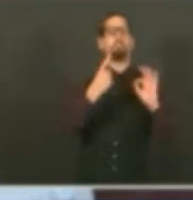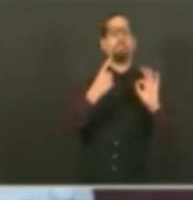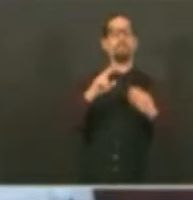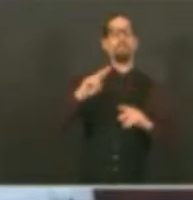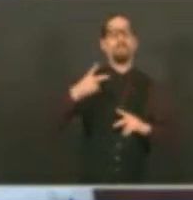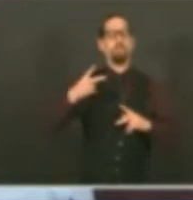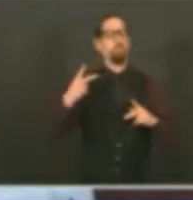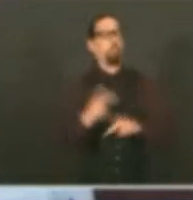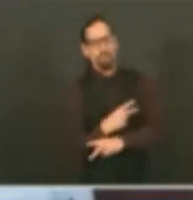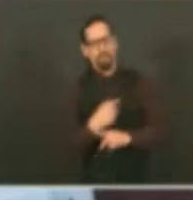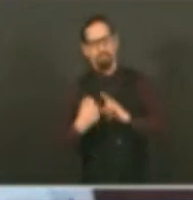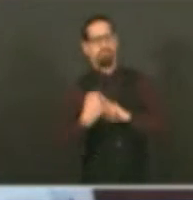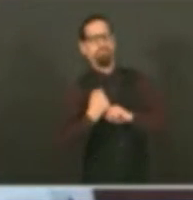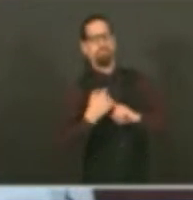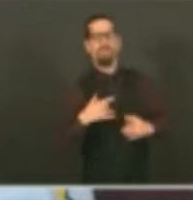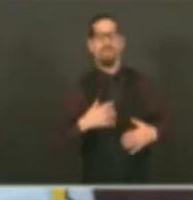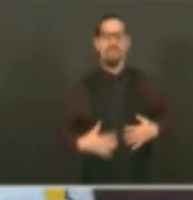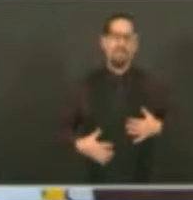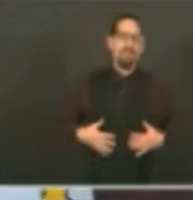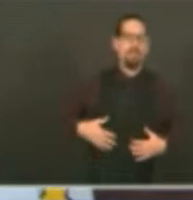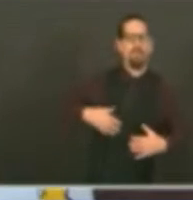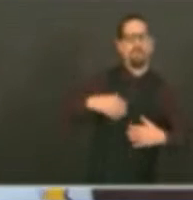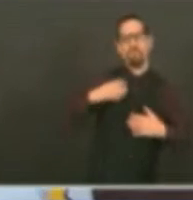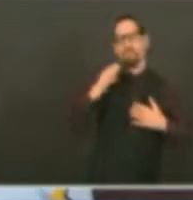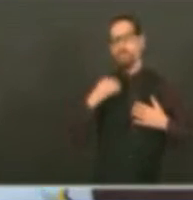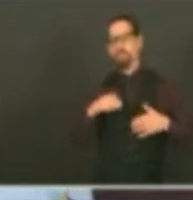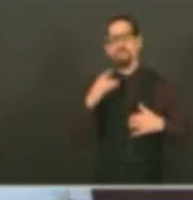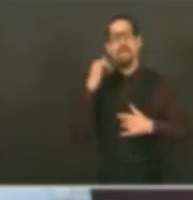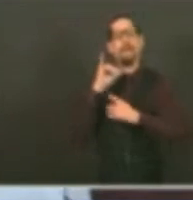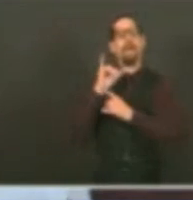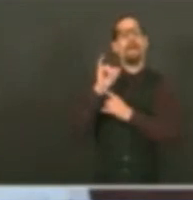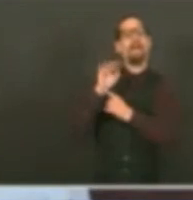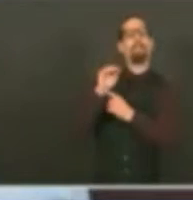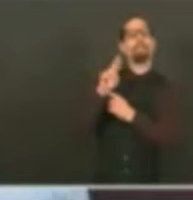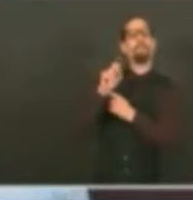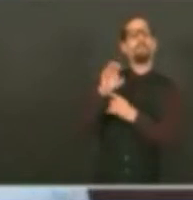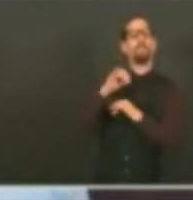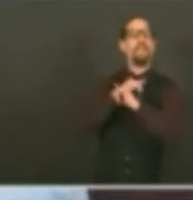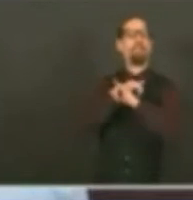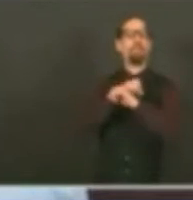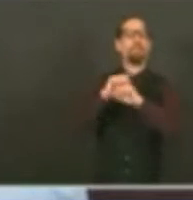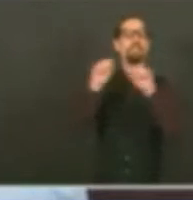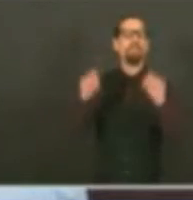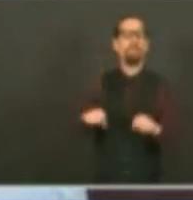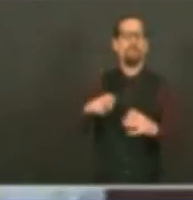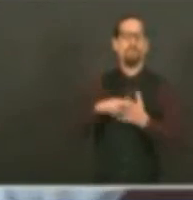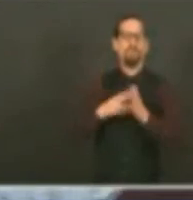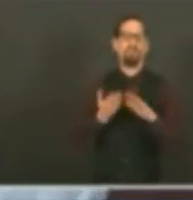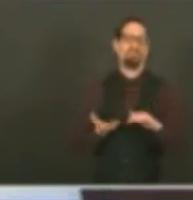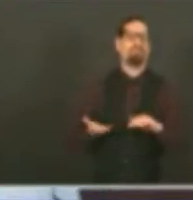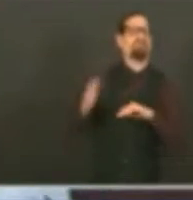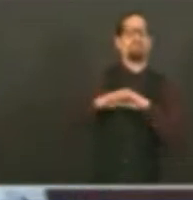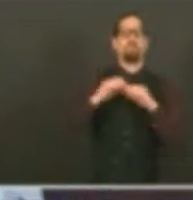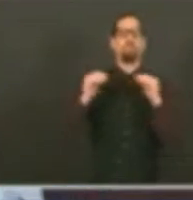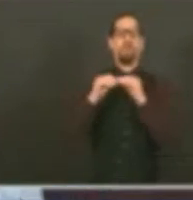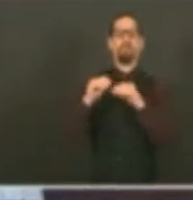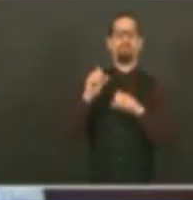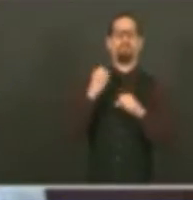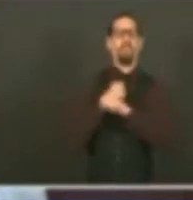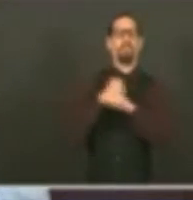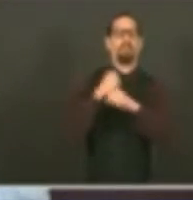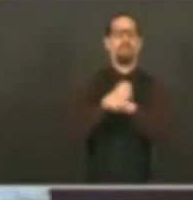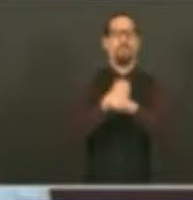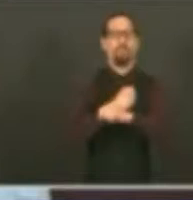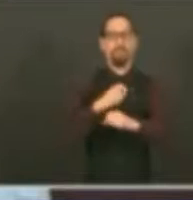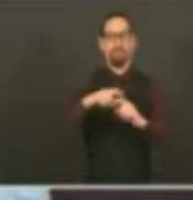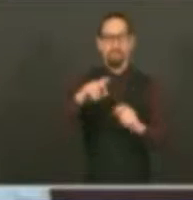attributed to the fact that people's immune systems are reacting in a positive way and building up antibodies. But there's still a lot that we don't know about this vaccine and a